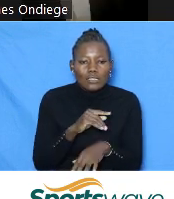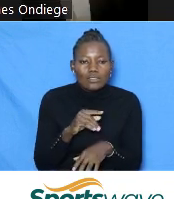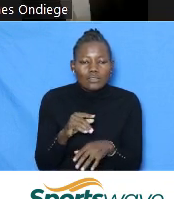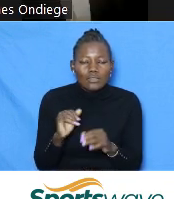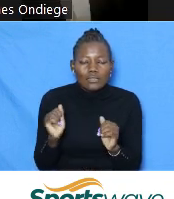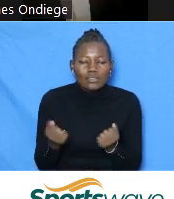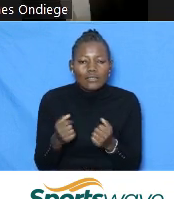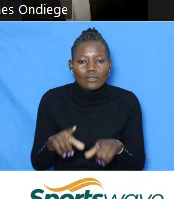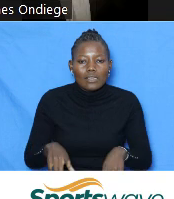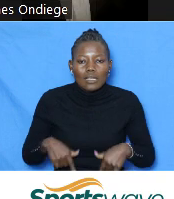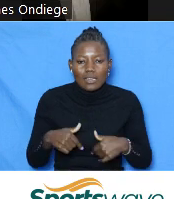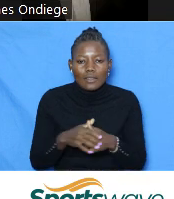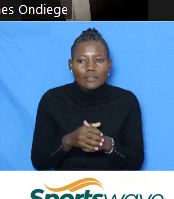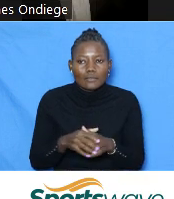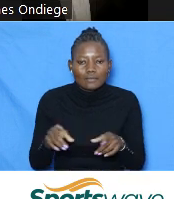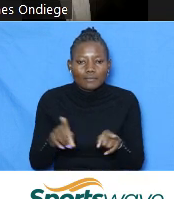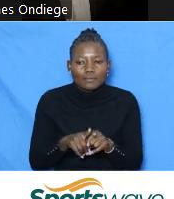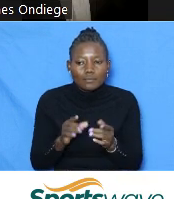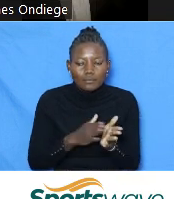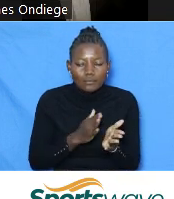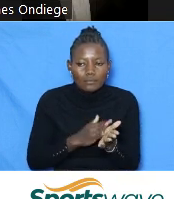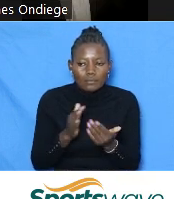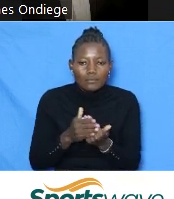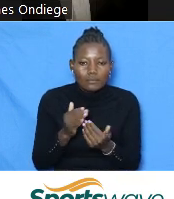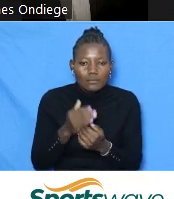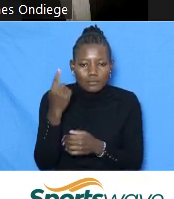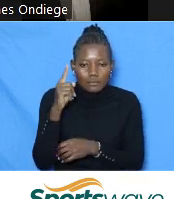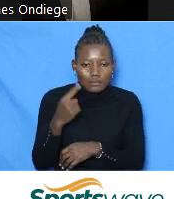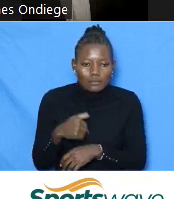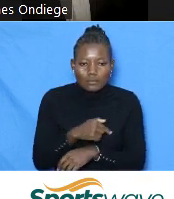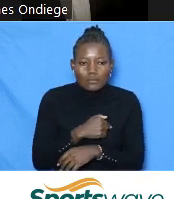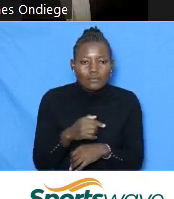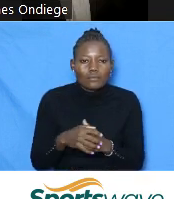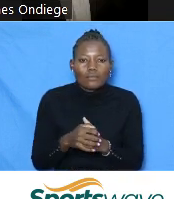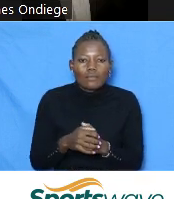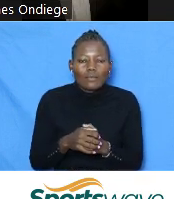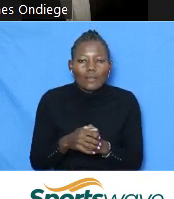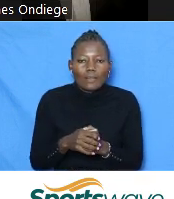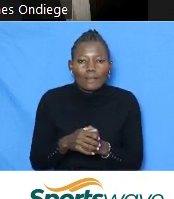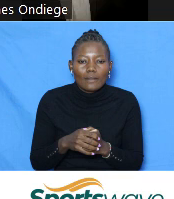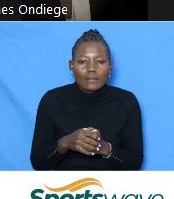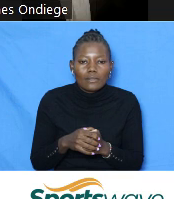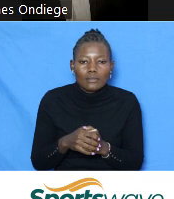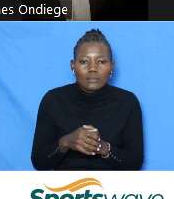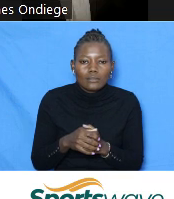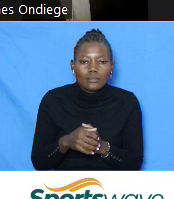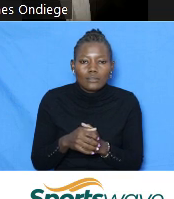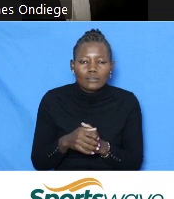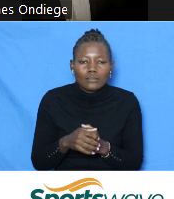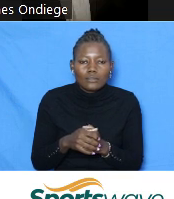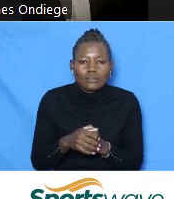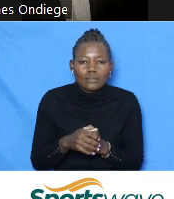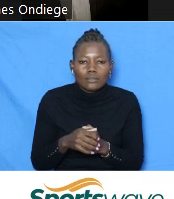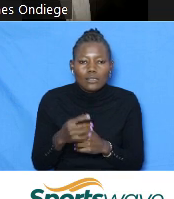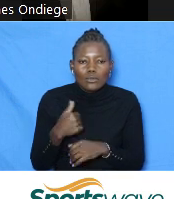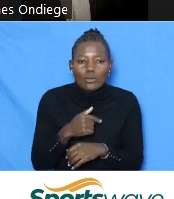life. Now, in terms of immediate care, for us, what we want to do is prevent further injury, aggravation of this injury. And we'd